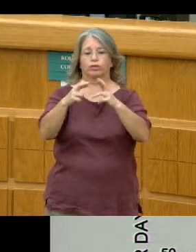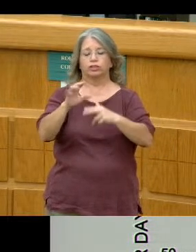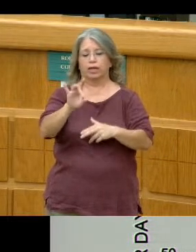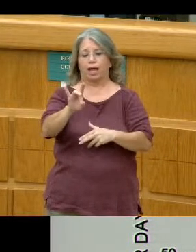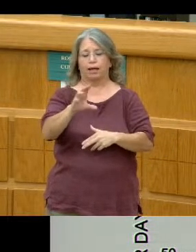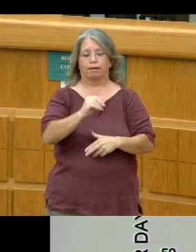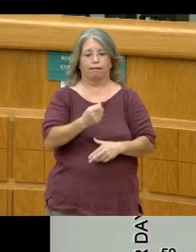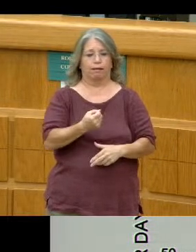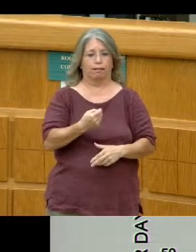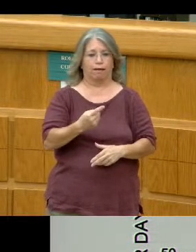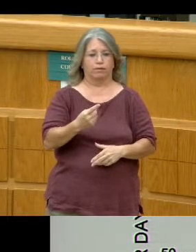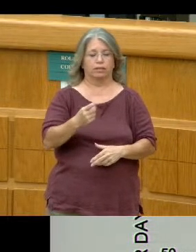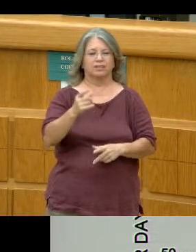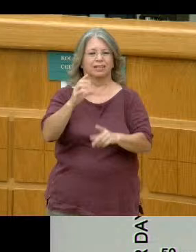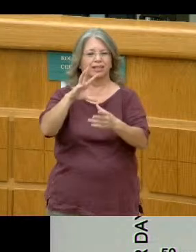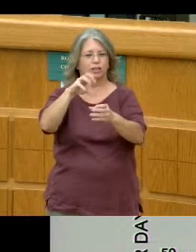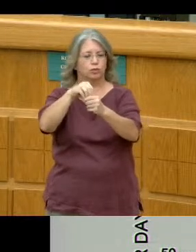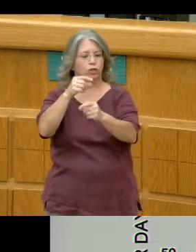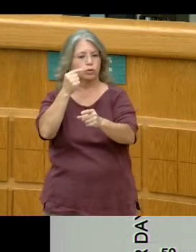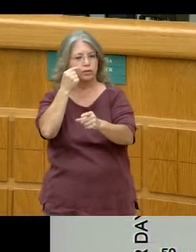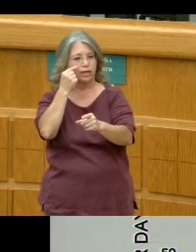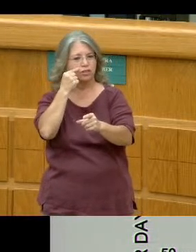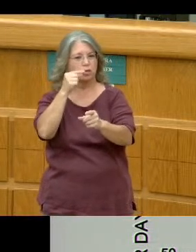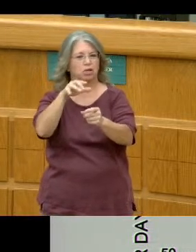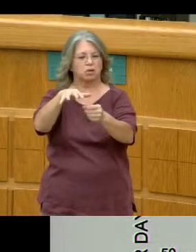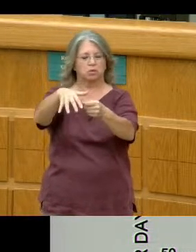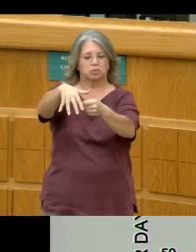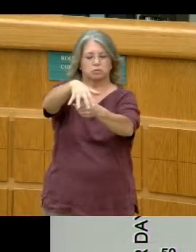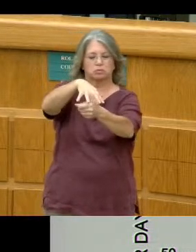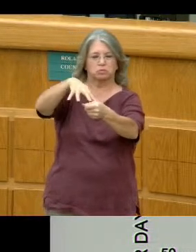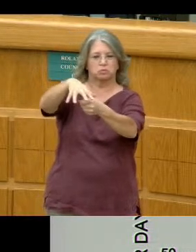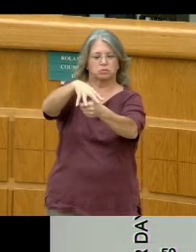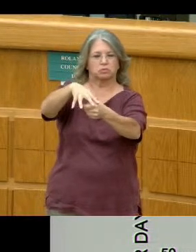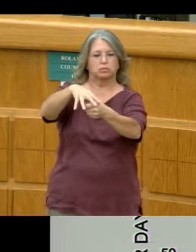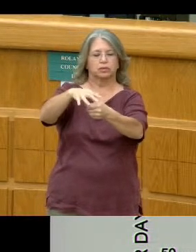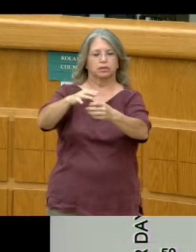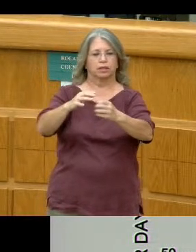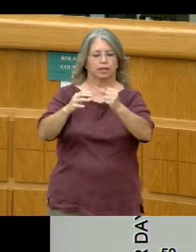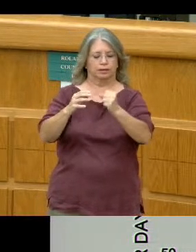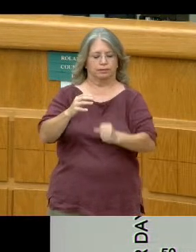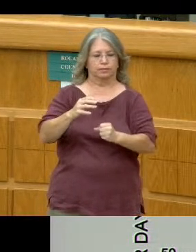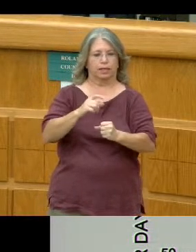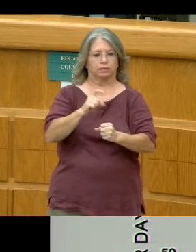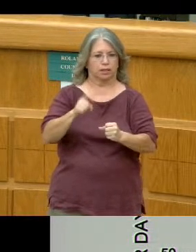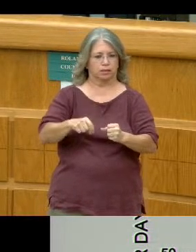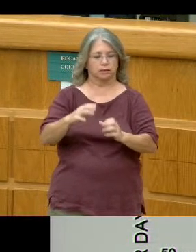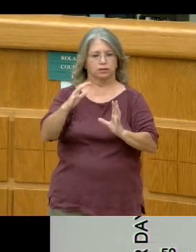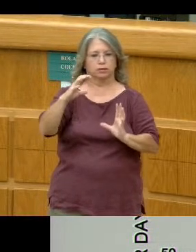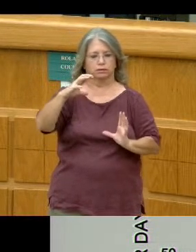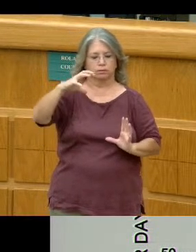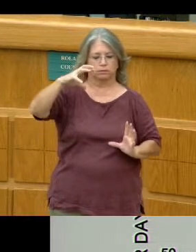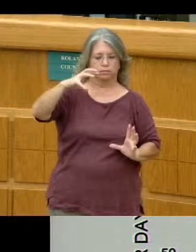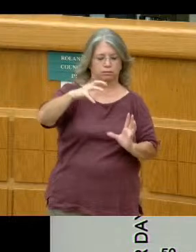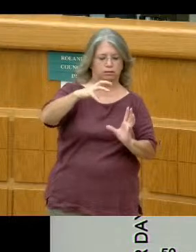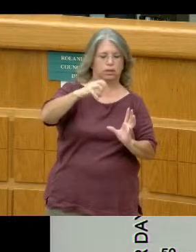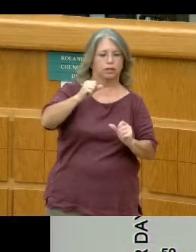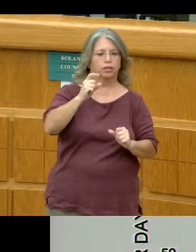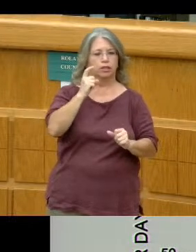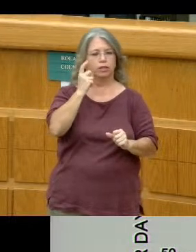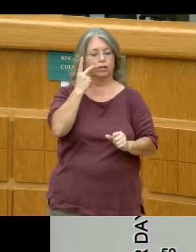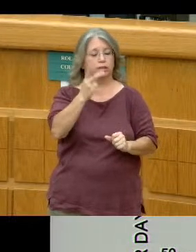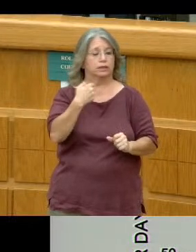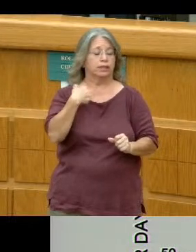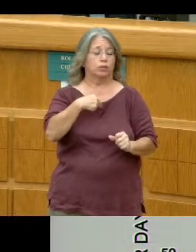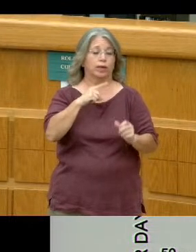other major areas in the very southern parts of Texas. You can see that we're trending in the right direction.